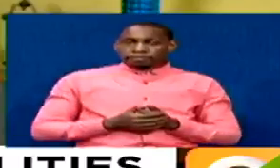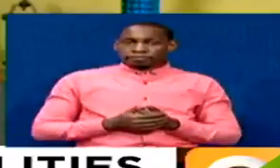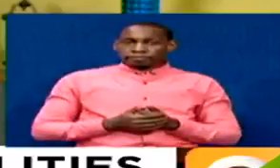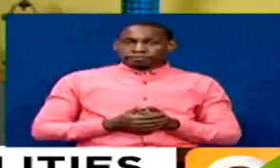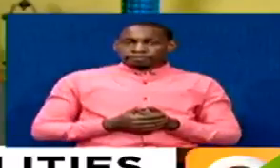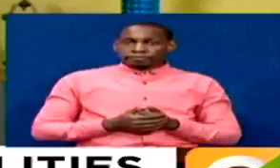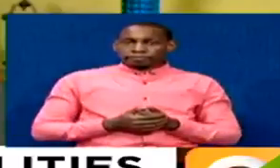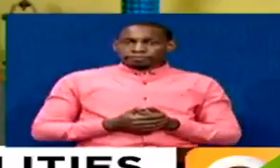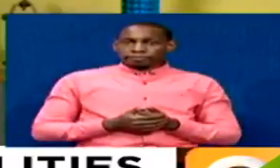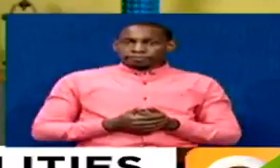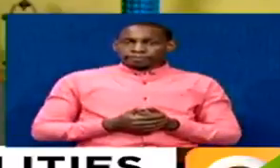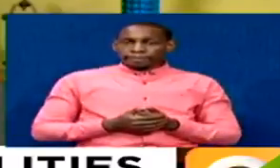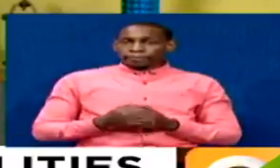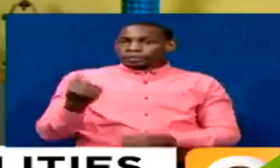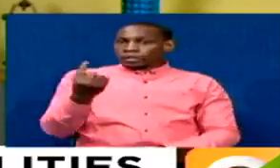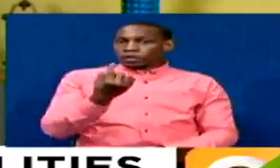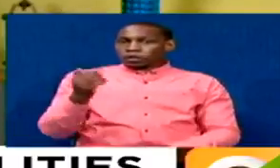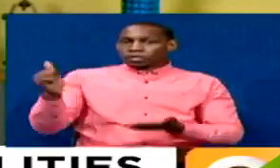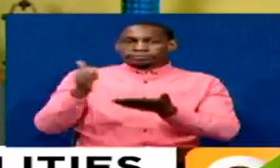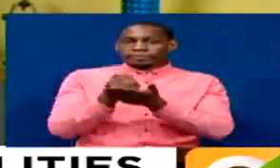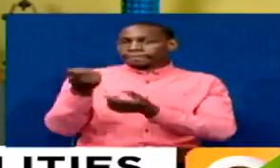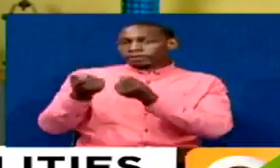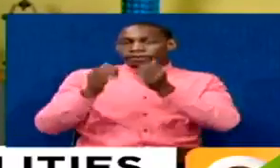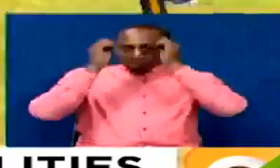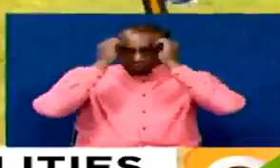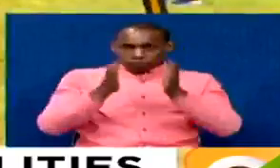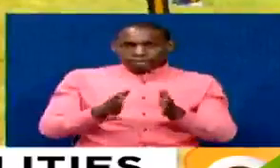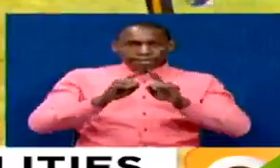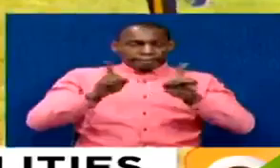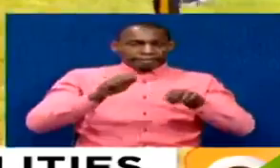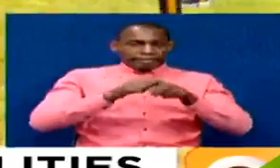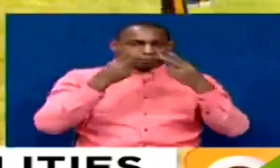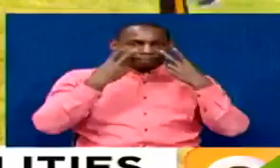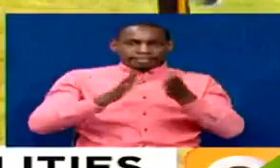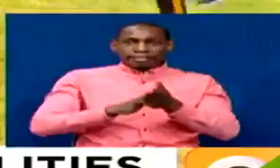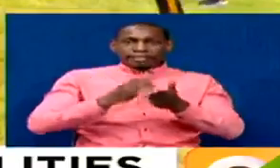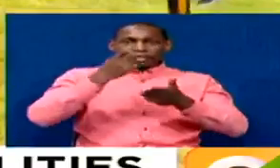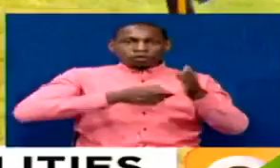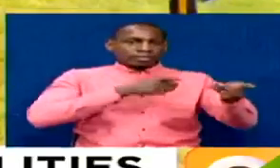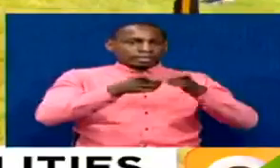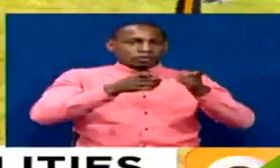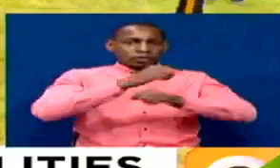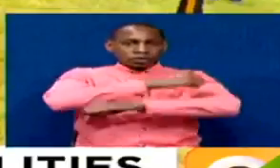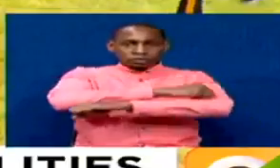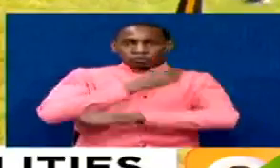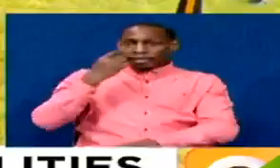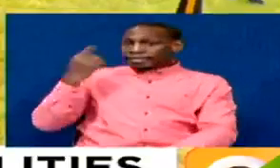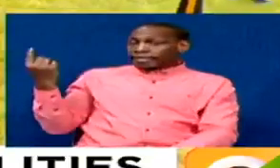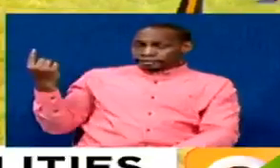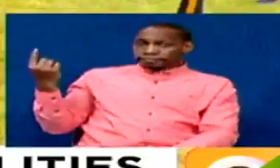we can only accommodate very few students, but when you look at the cost of running such a facility